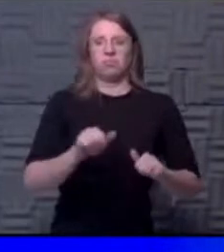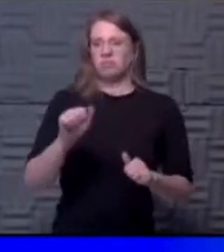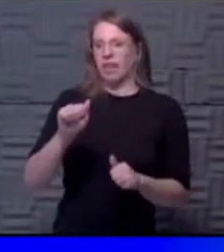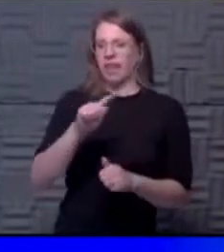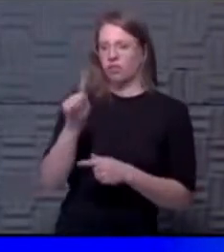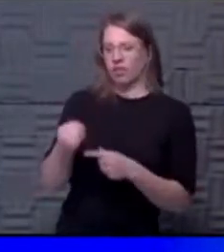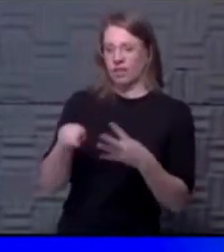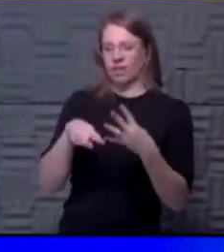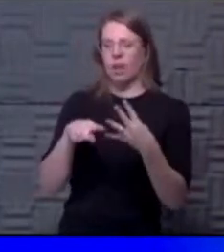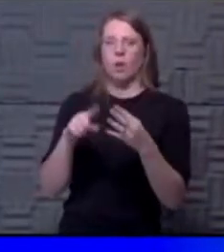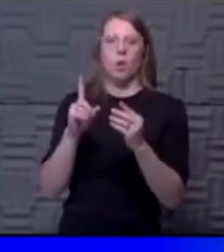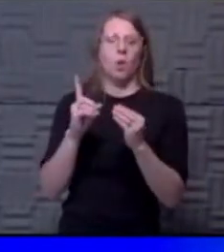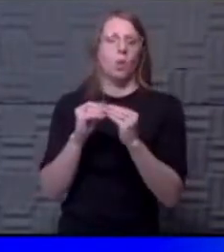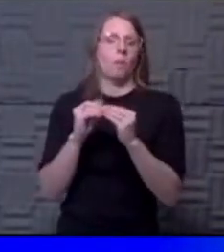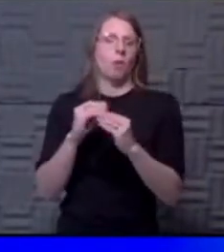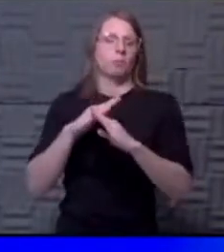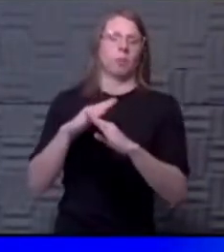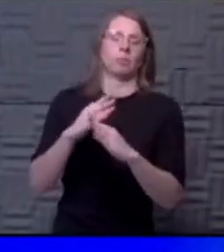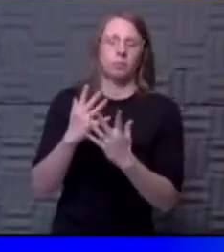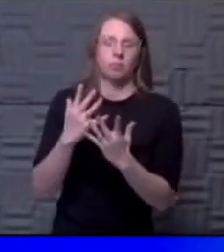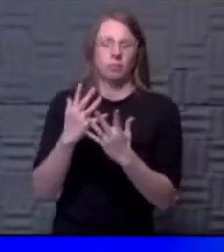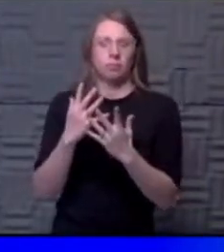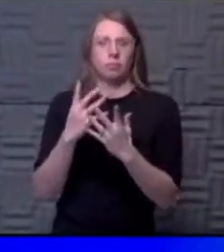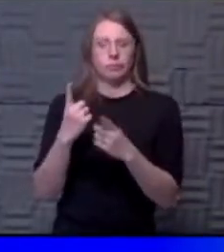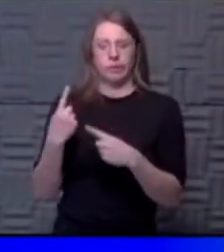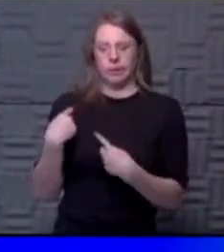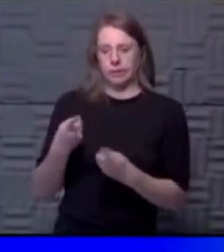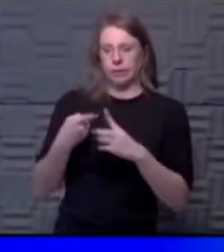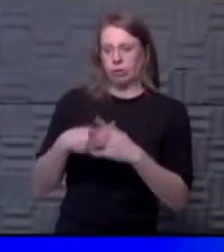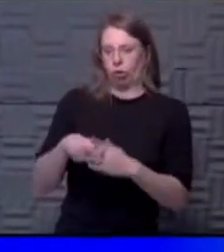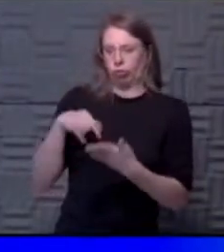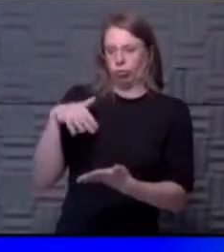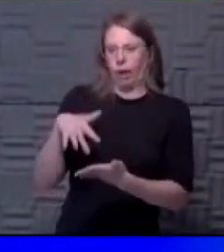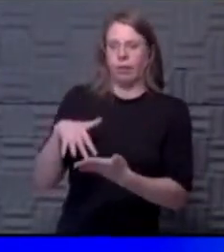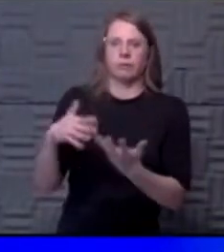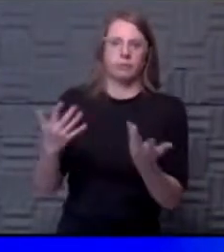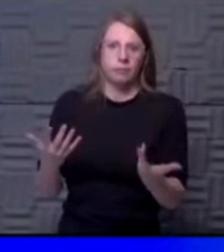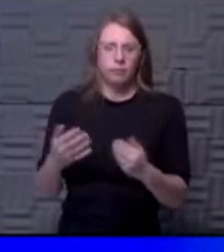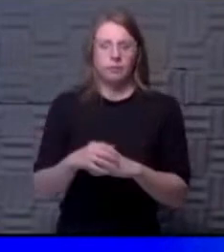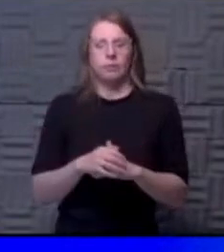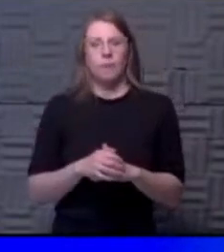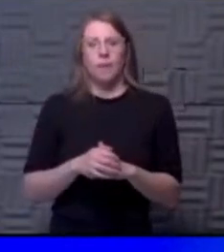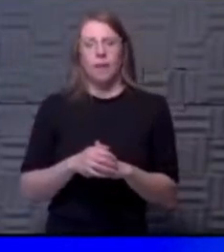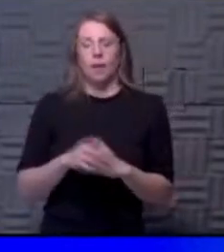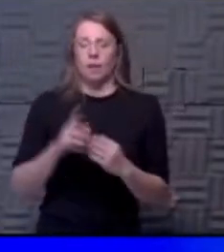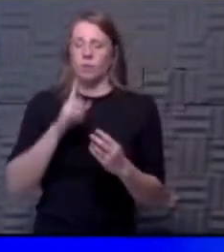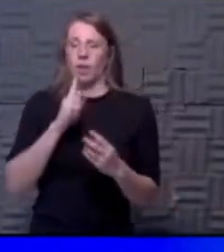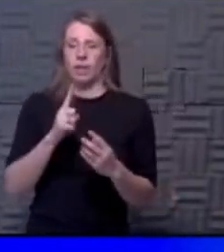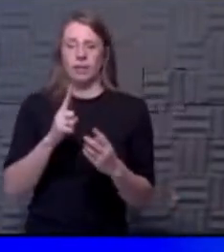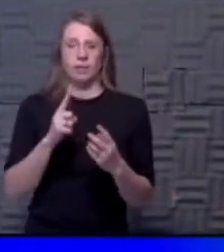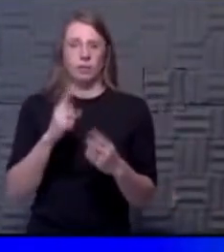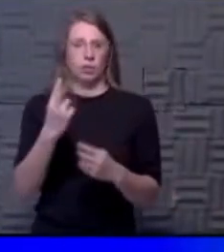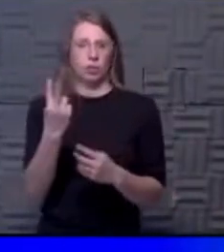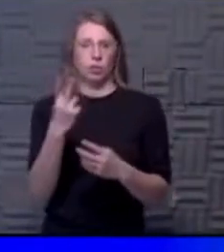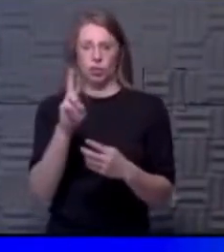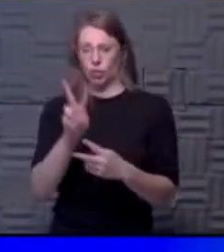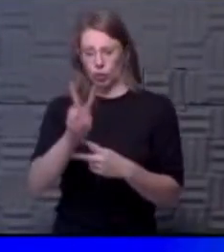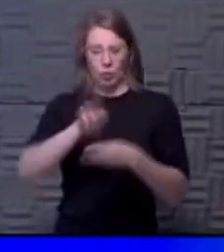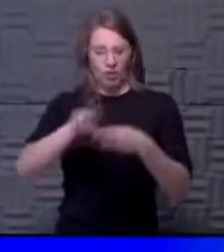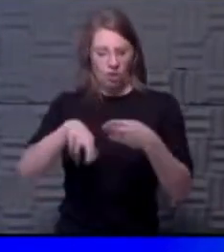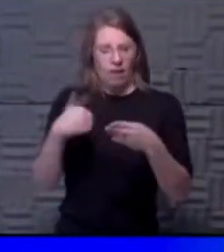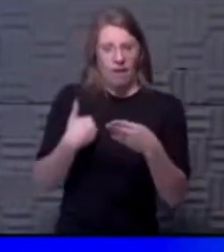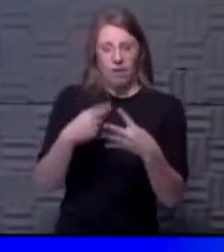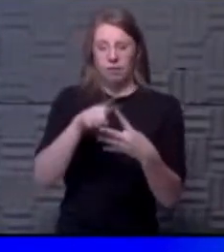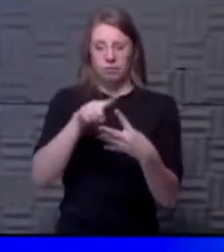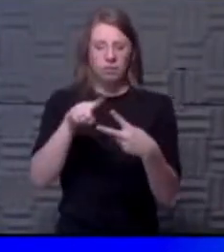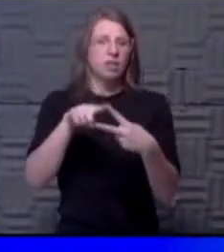one more road bump that we have seen since the beginning of those trials. So I think it can go one of two ways. Either they'll look at everything, say everything, yeah,